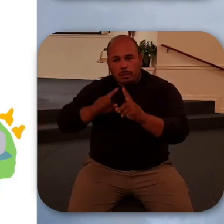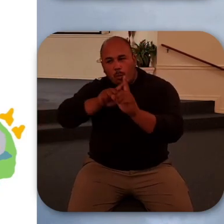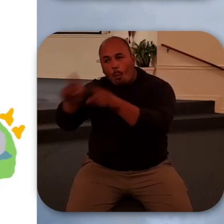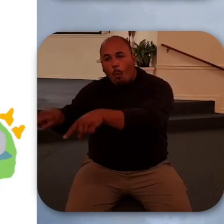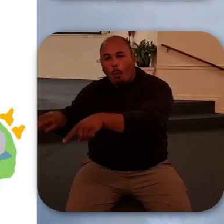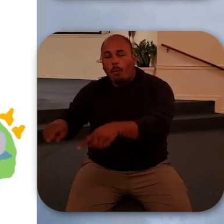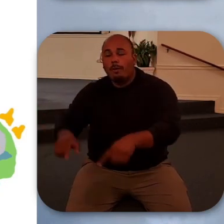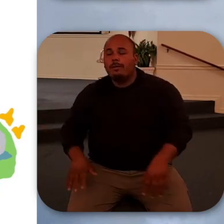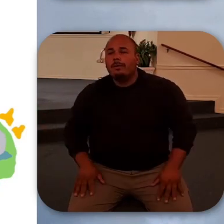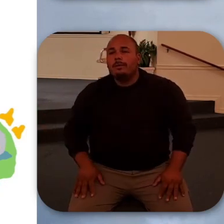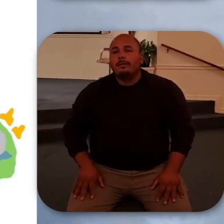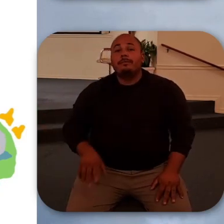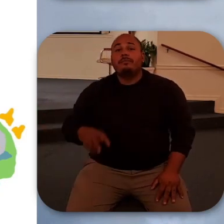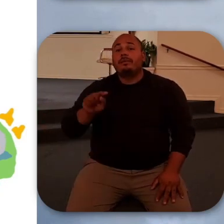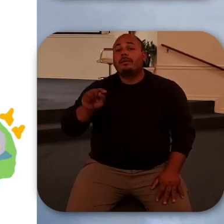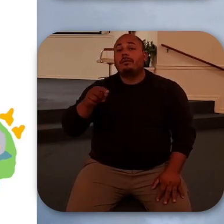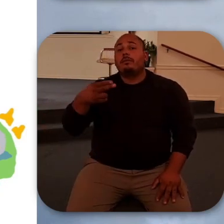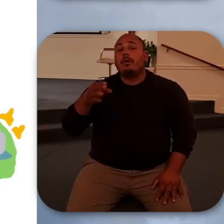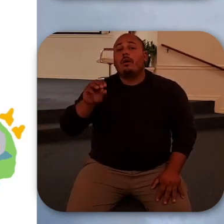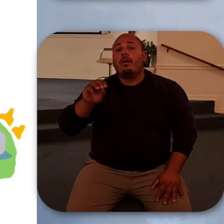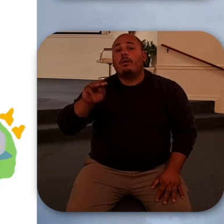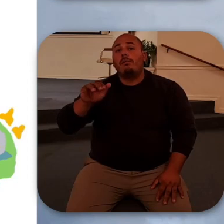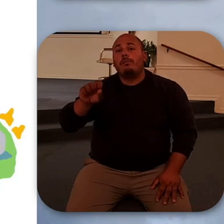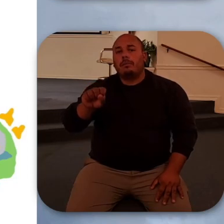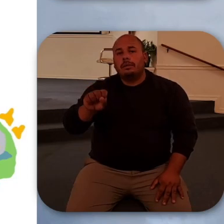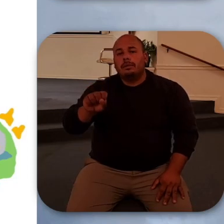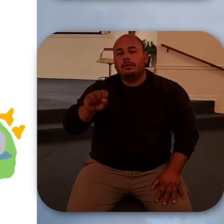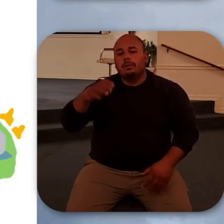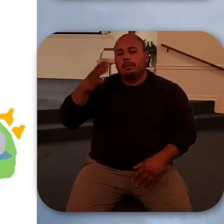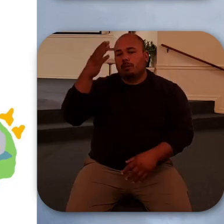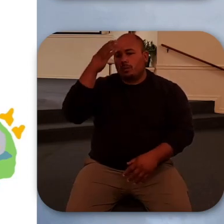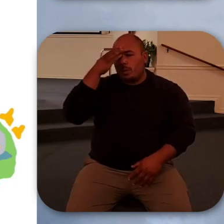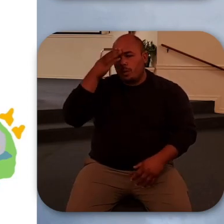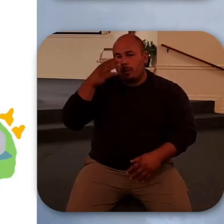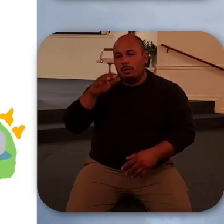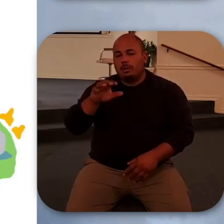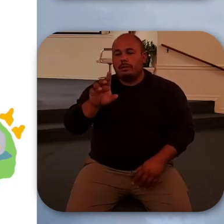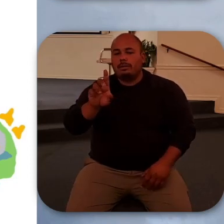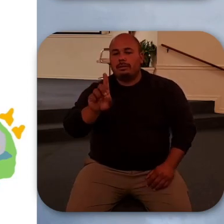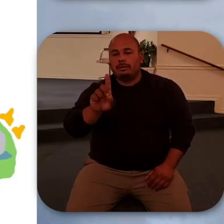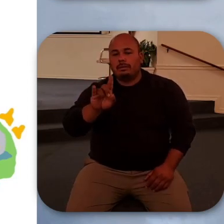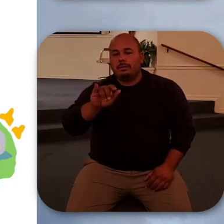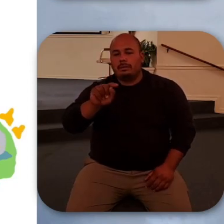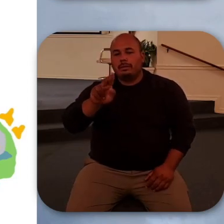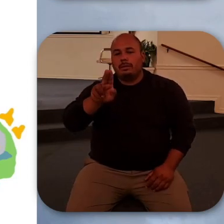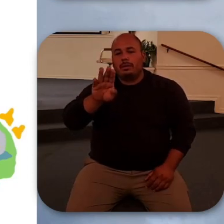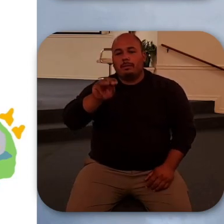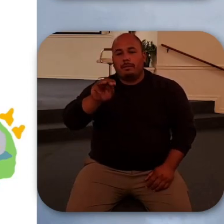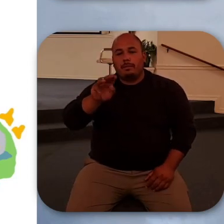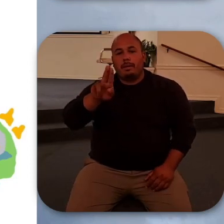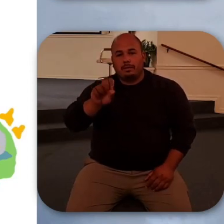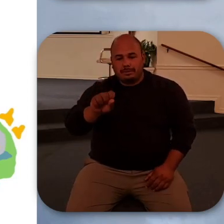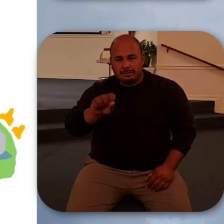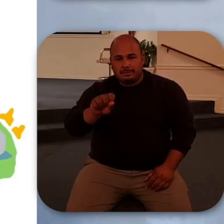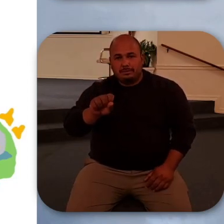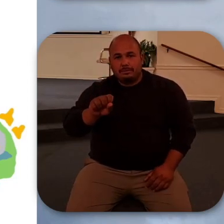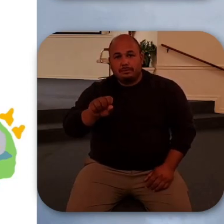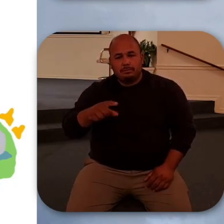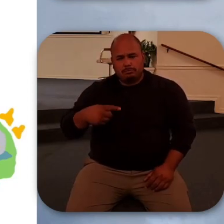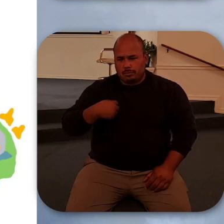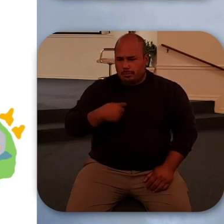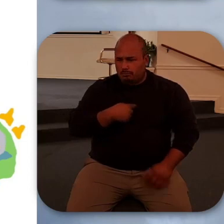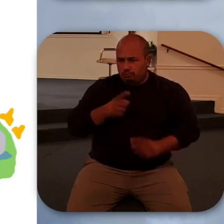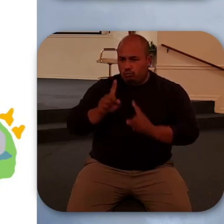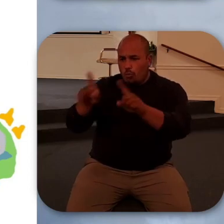Then Thomas, also known as Didymus, said to the rest of the disciples, let us also go, that we may die with him.